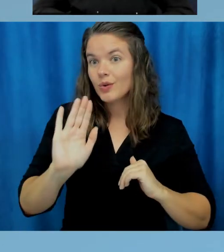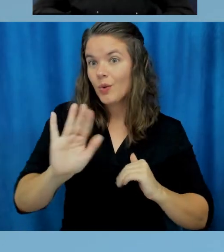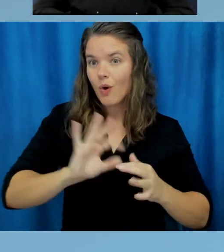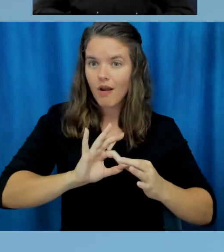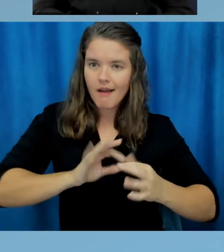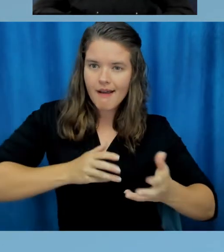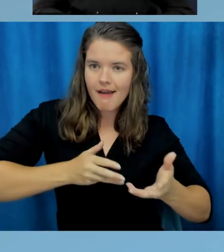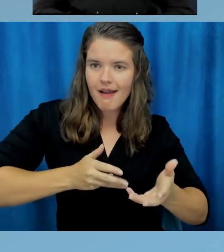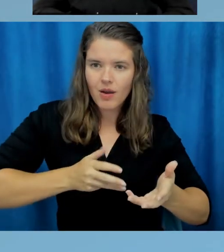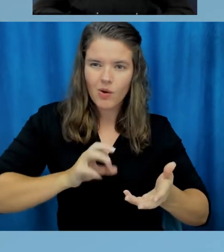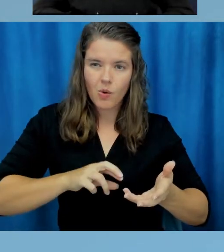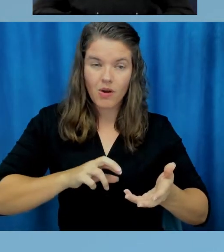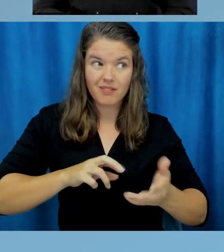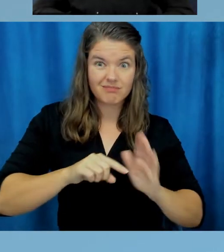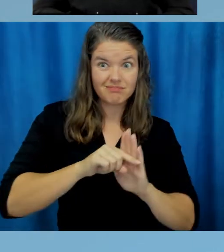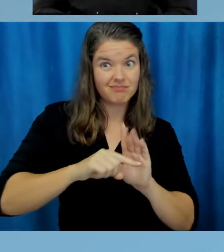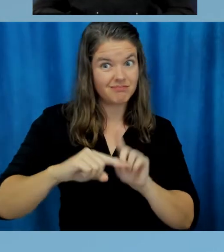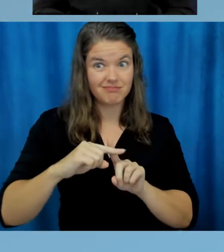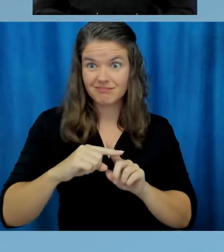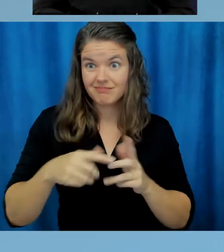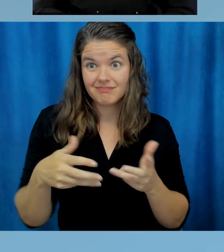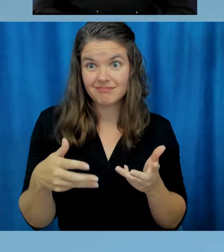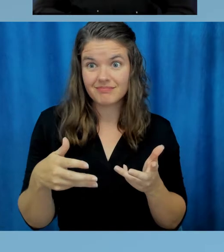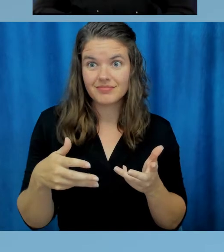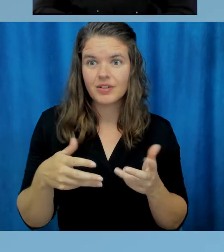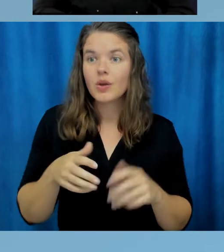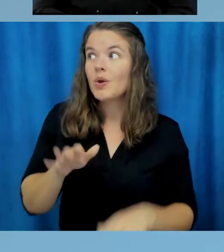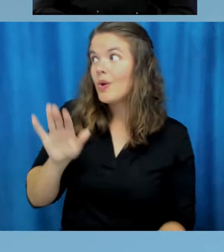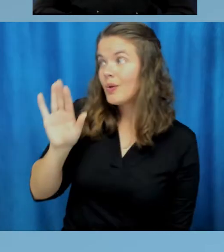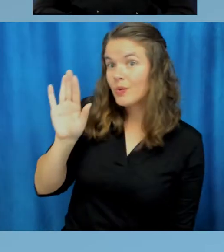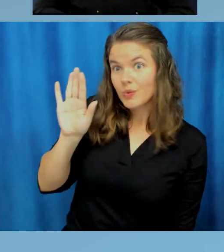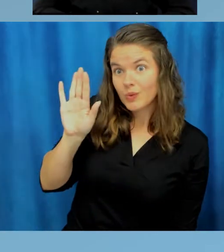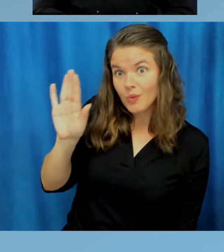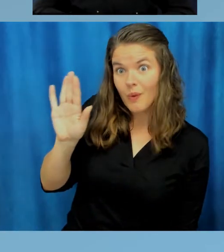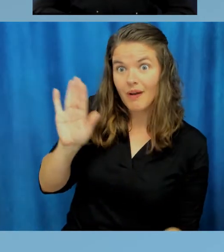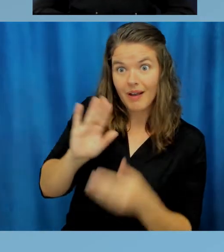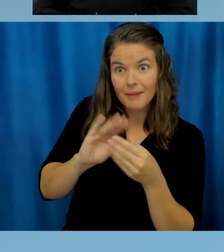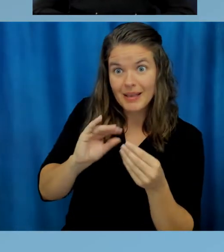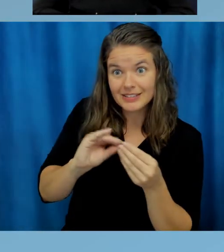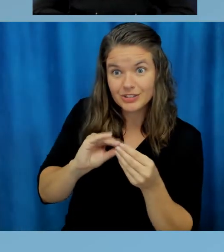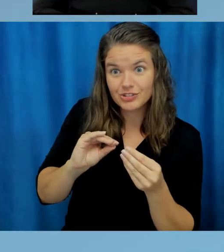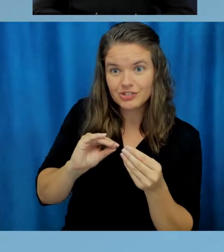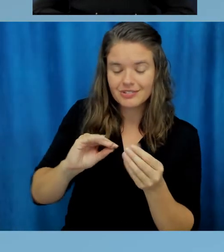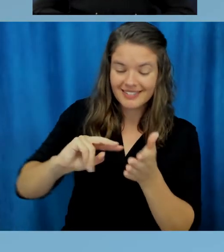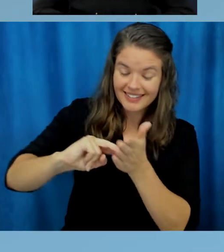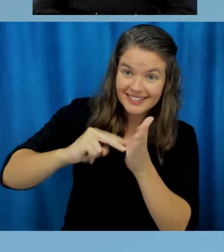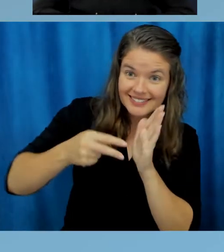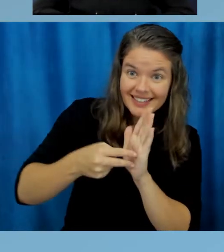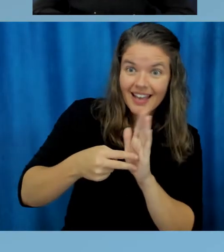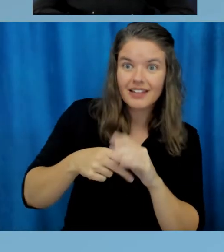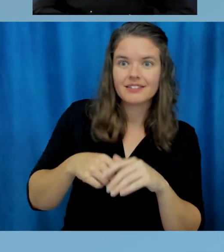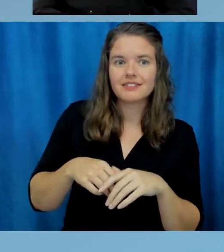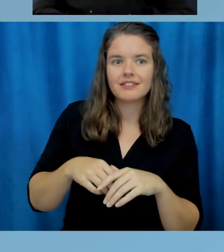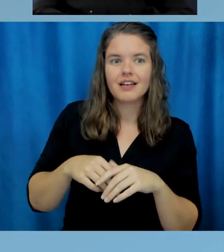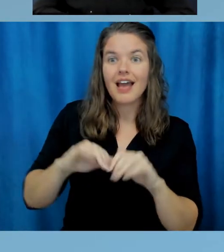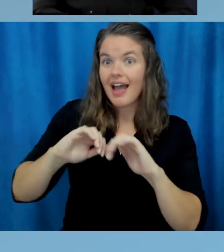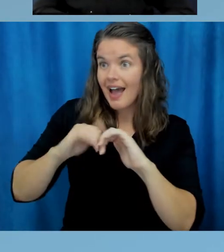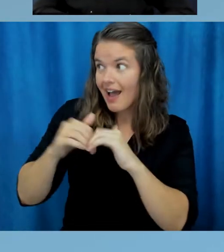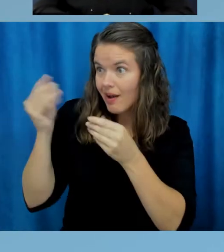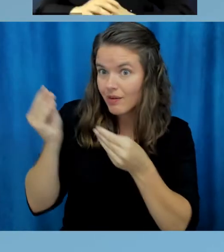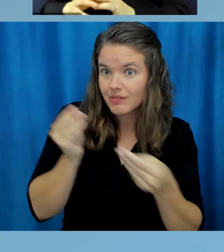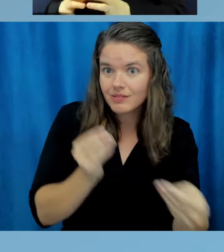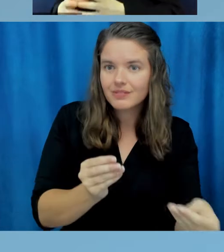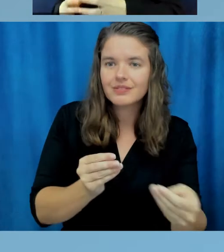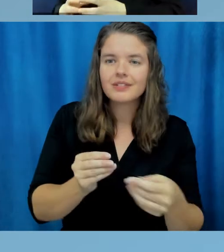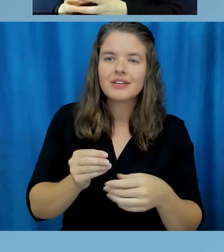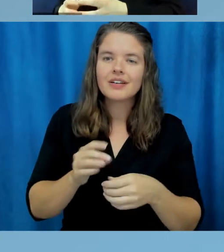lack thereof, maybe. We take your message, the intent, the way it's relayed,